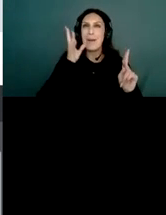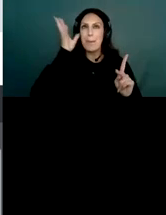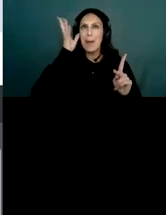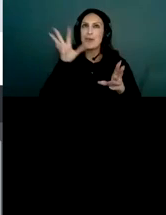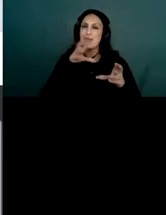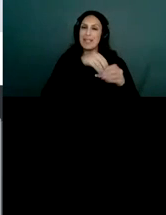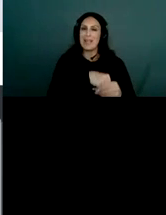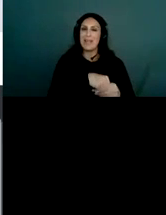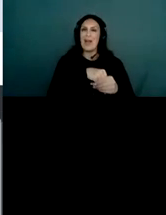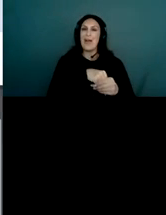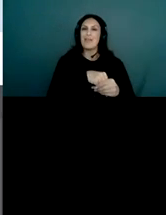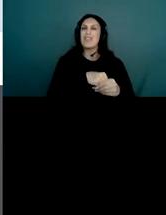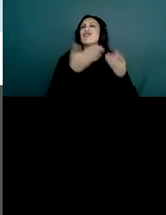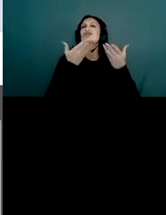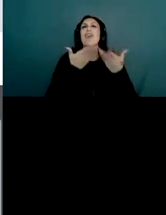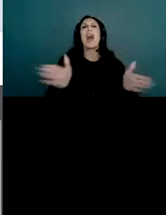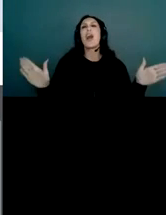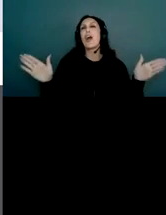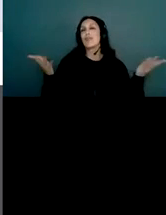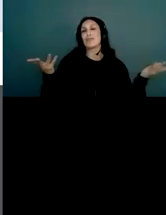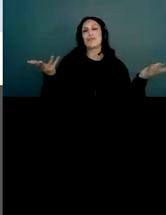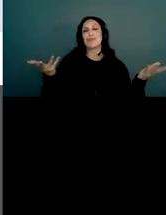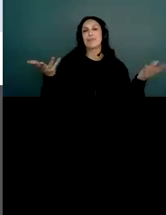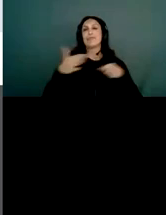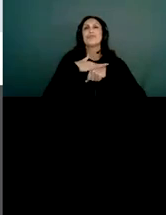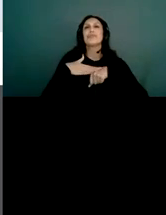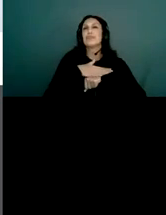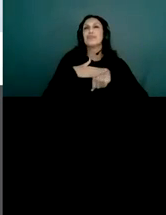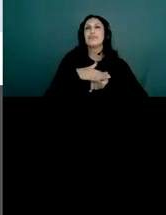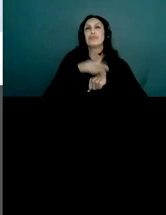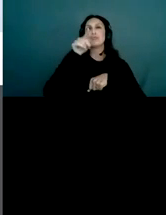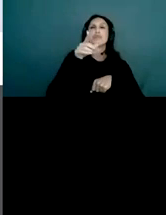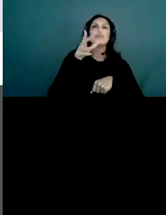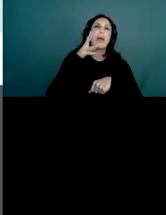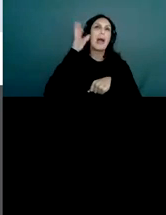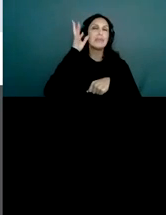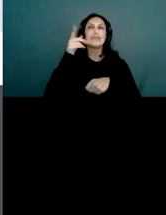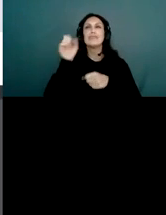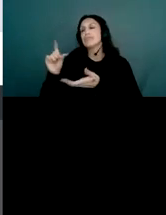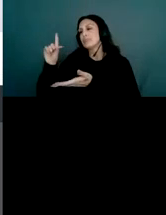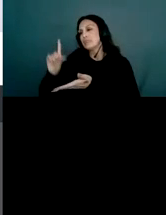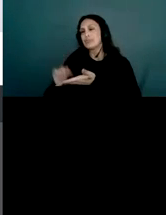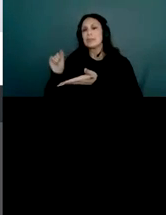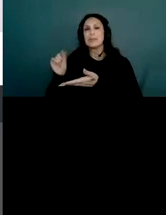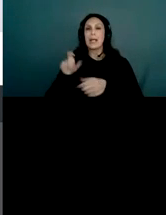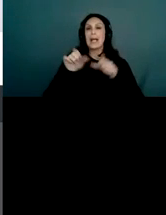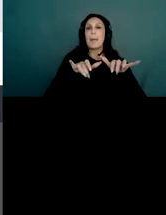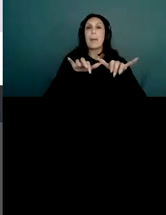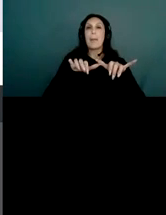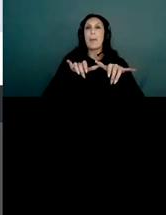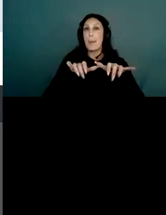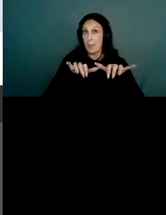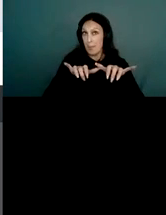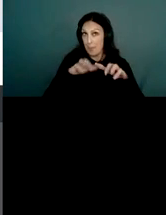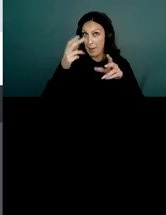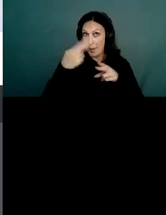you'll see it's very general. So you can go ahead and print it out. Or look, you can type right in it.